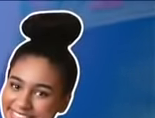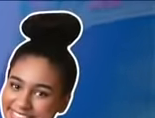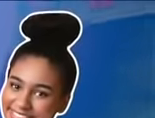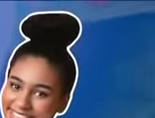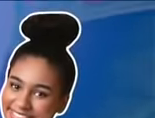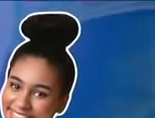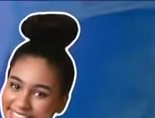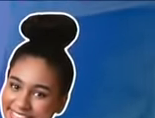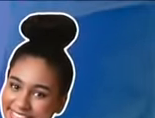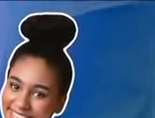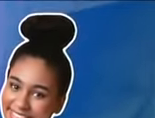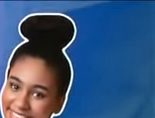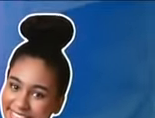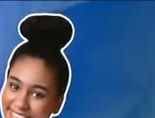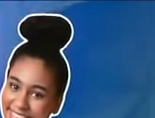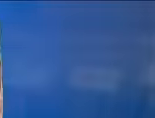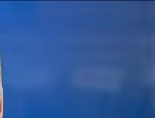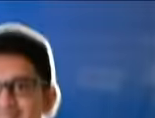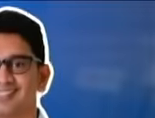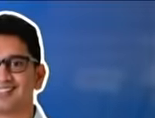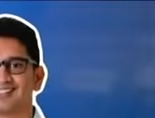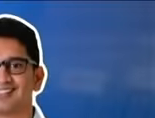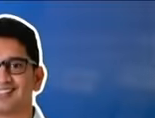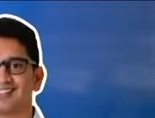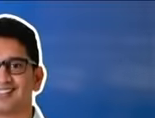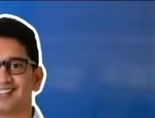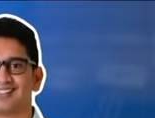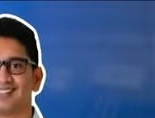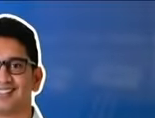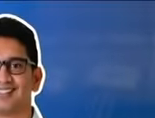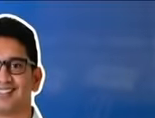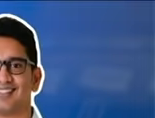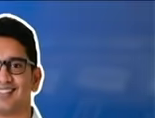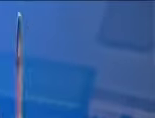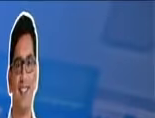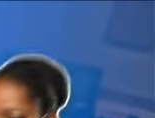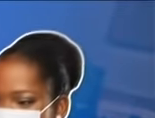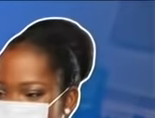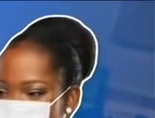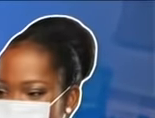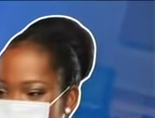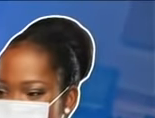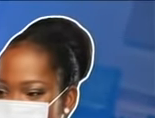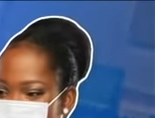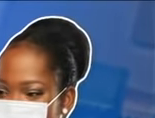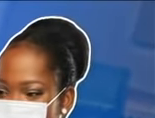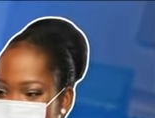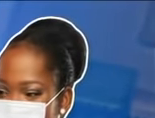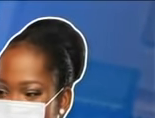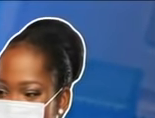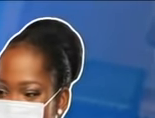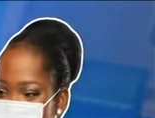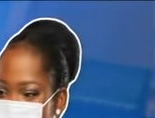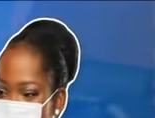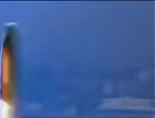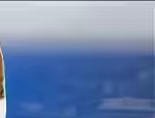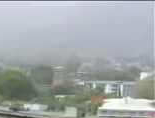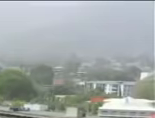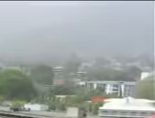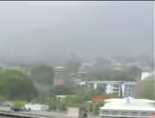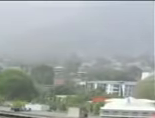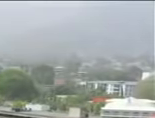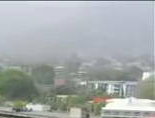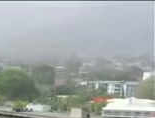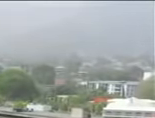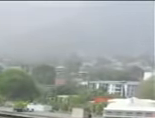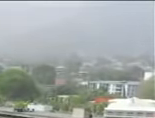I will make food security a reality. I will design groundbreaking prototypes. I will create the next life-saving vaccine.